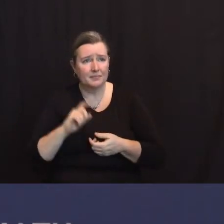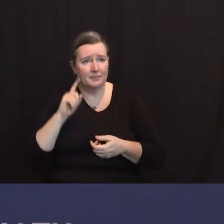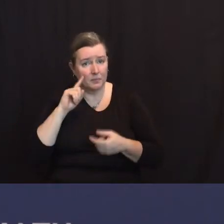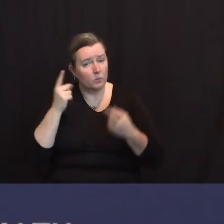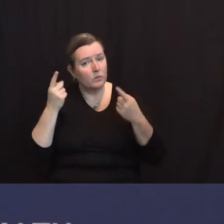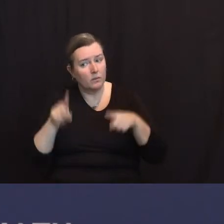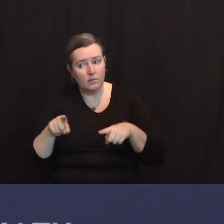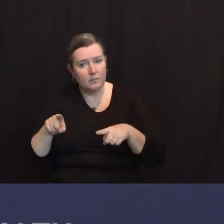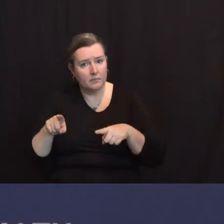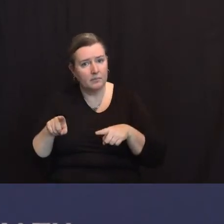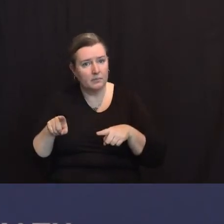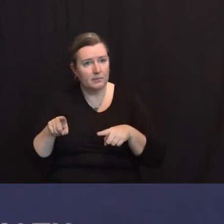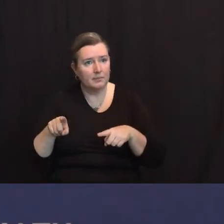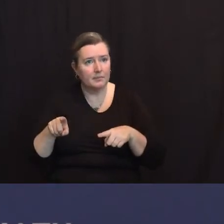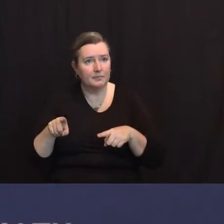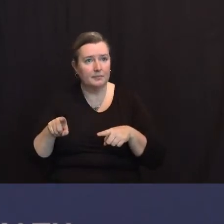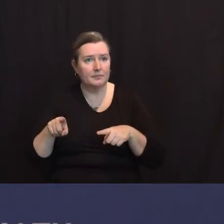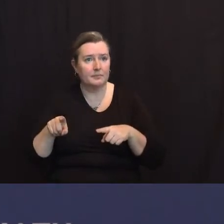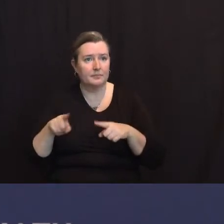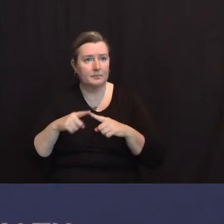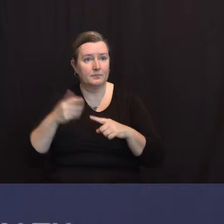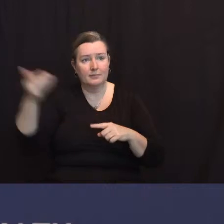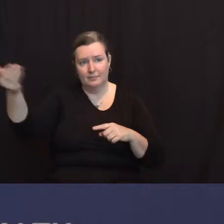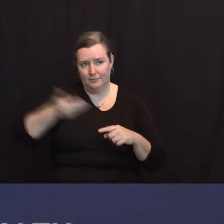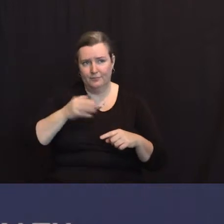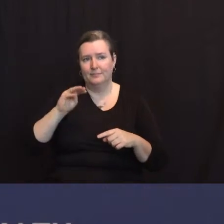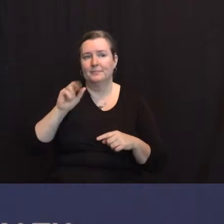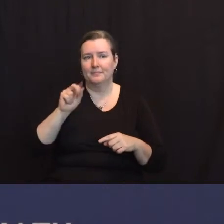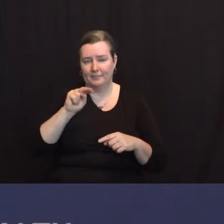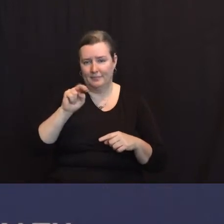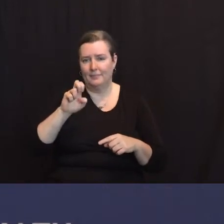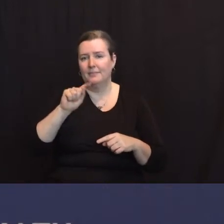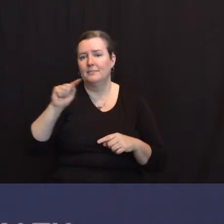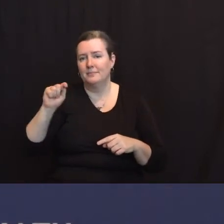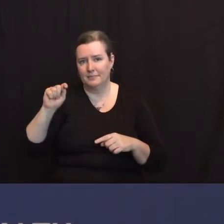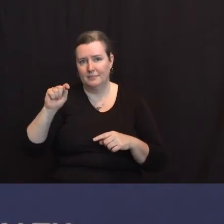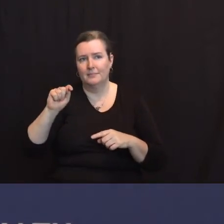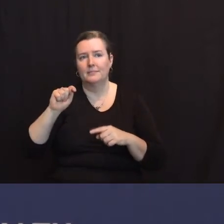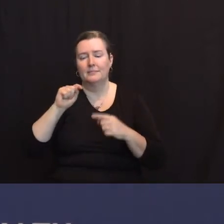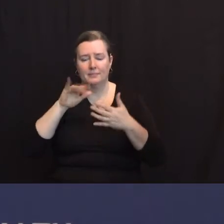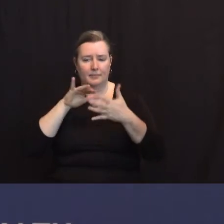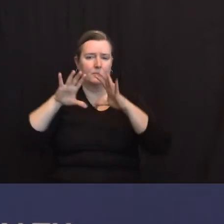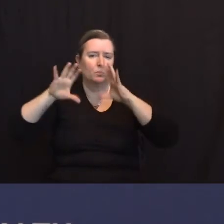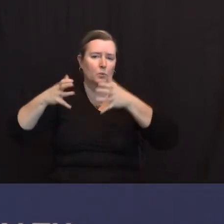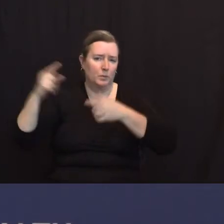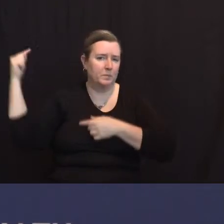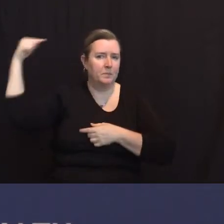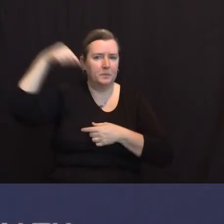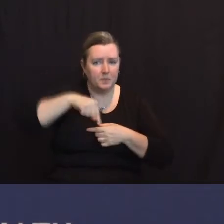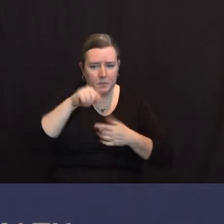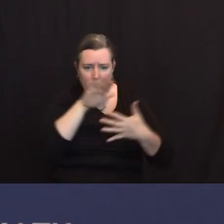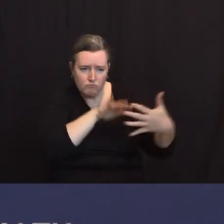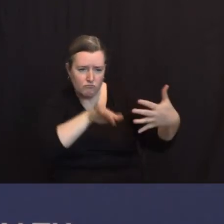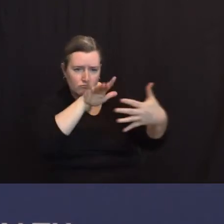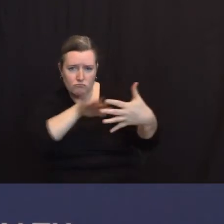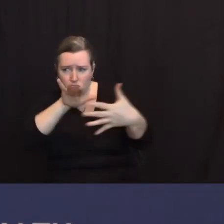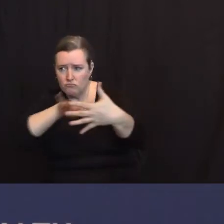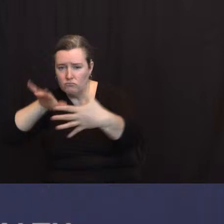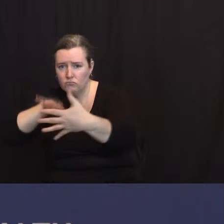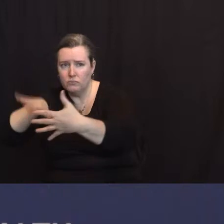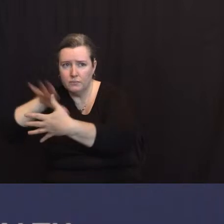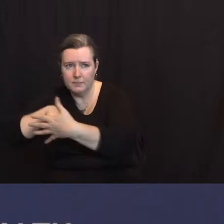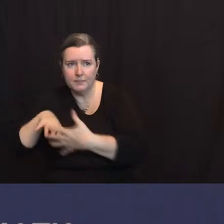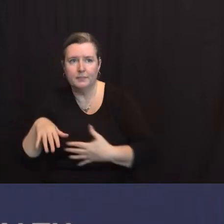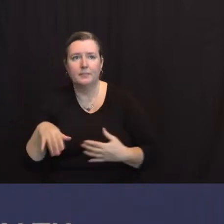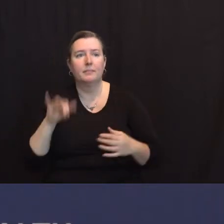independent firm who had no ties to any of us and held up a mirror, and they were unsparing in